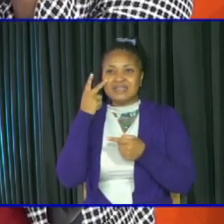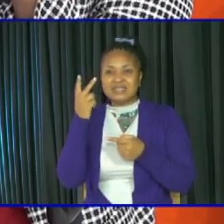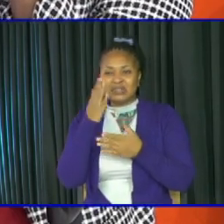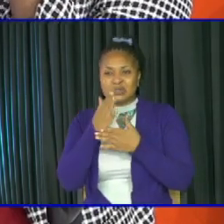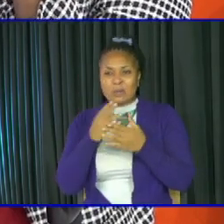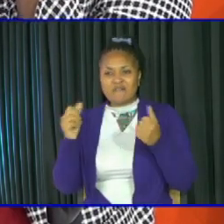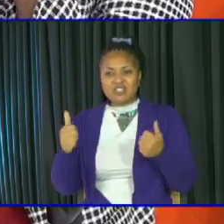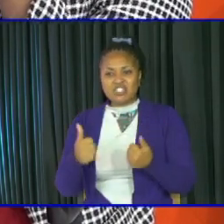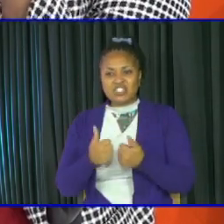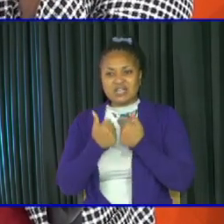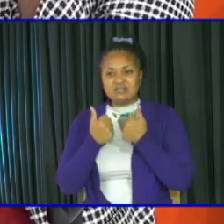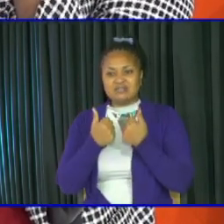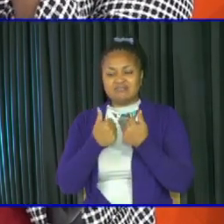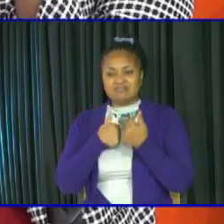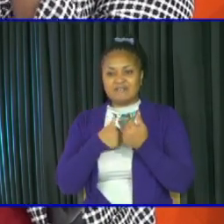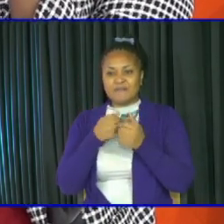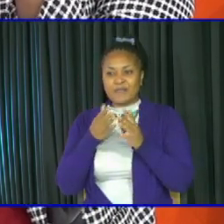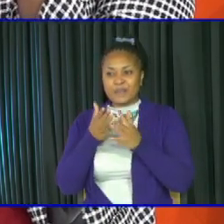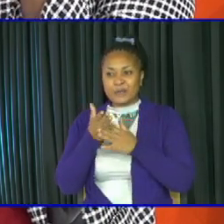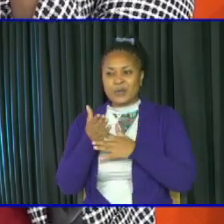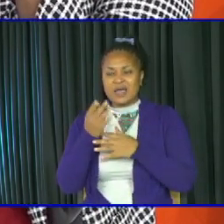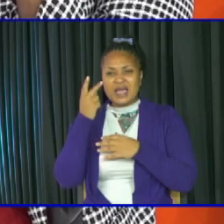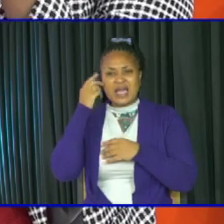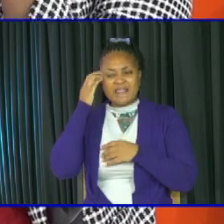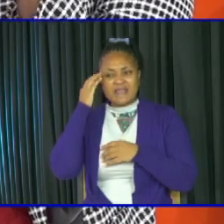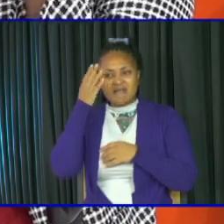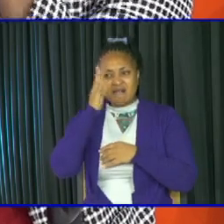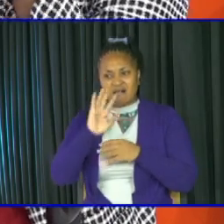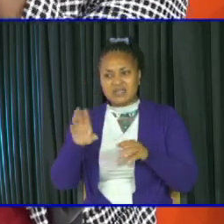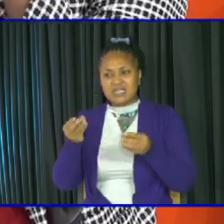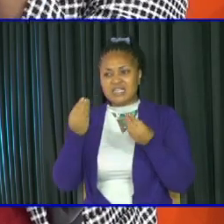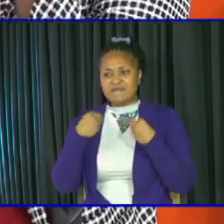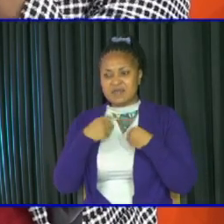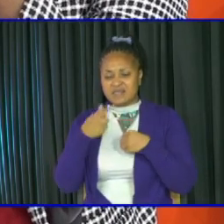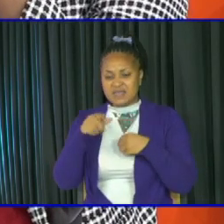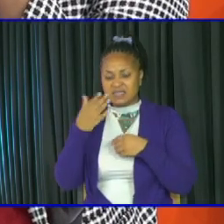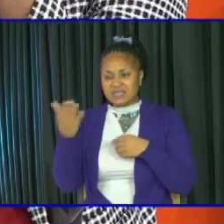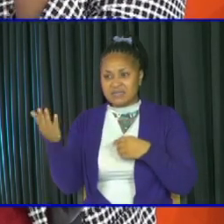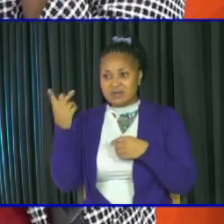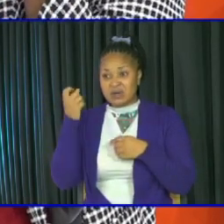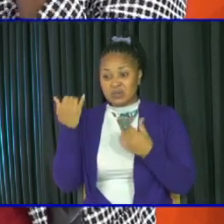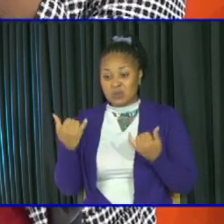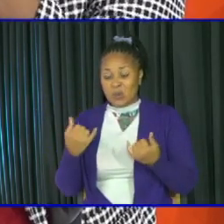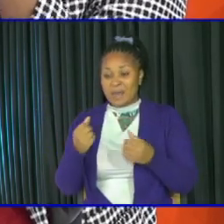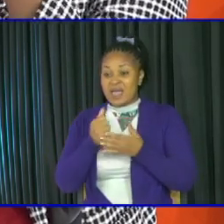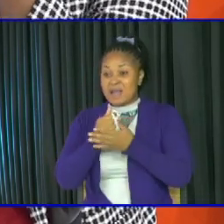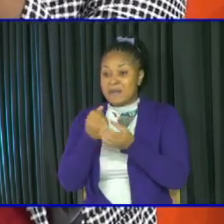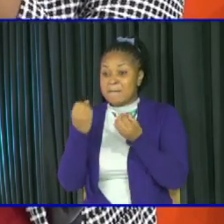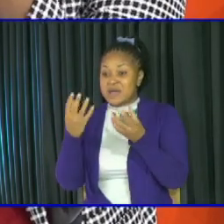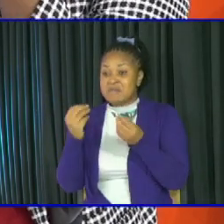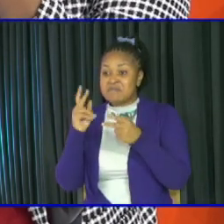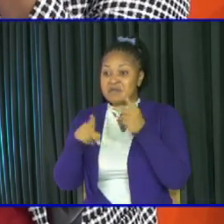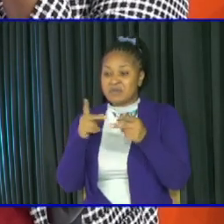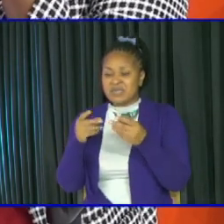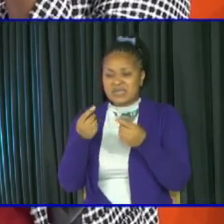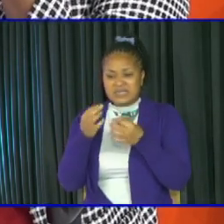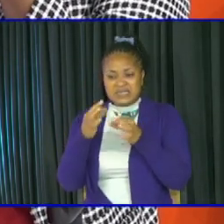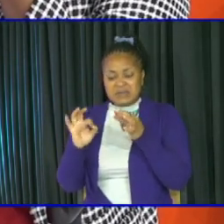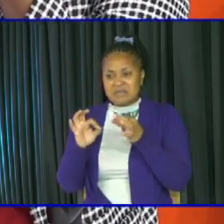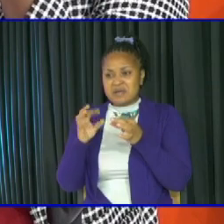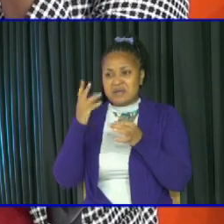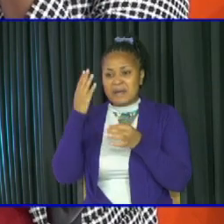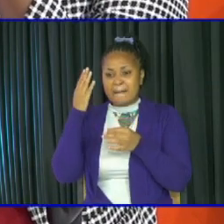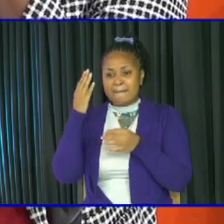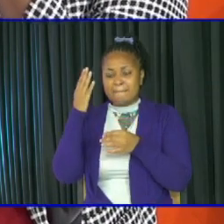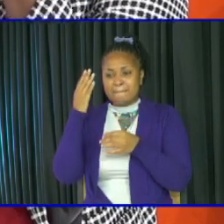gone through, I think God has given me these things because right now there are many people I'm helping. simply by telling them some of my